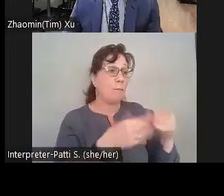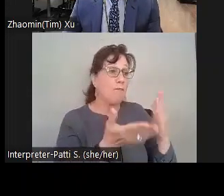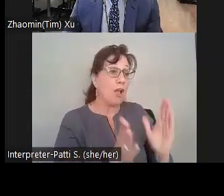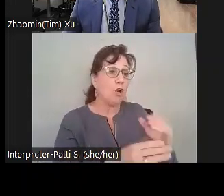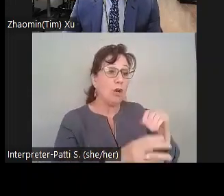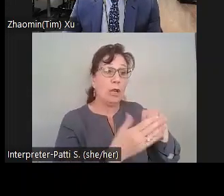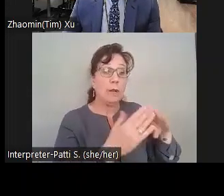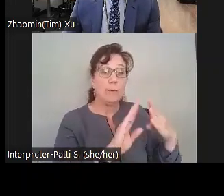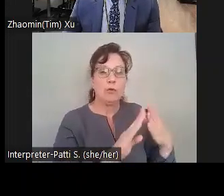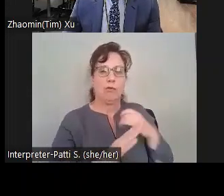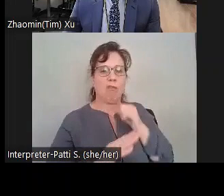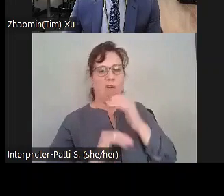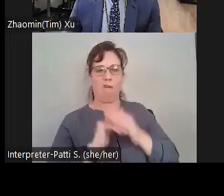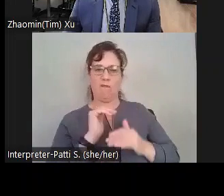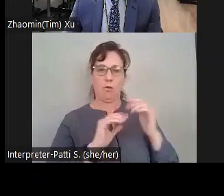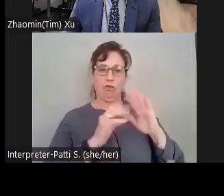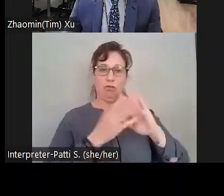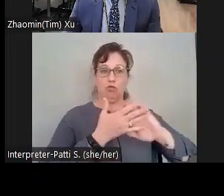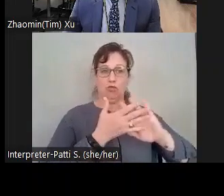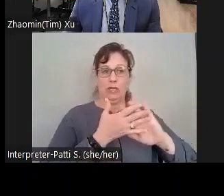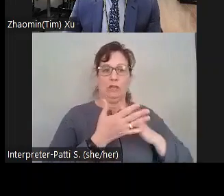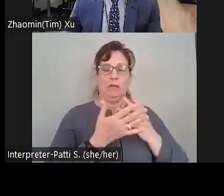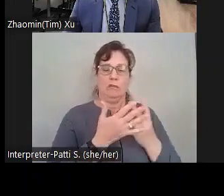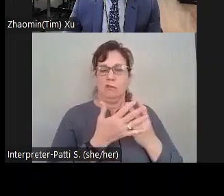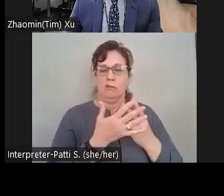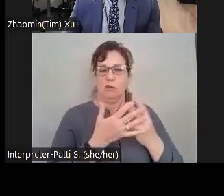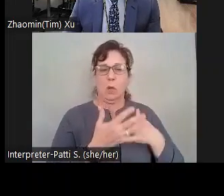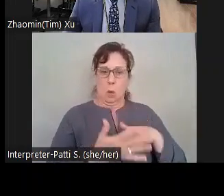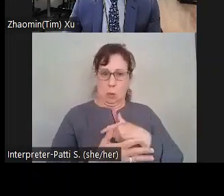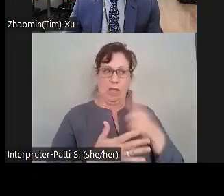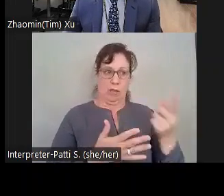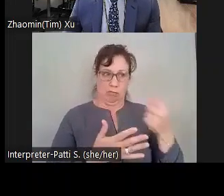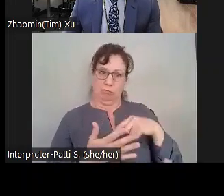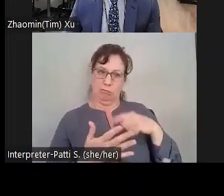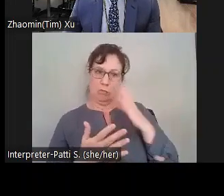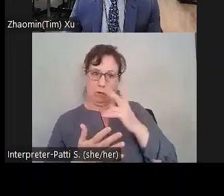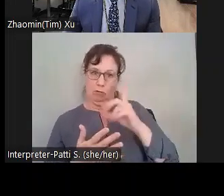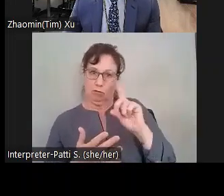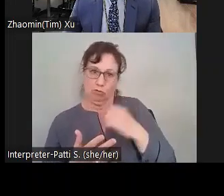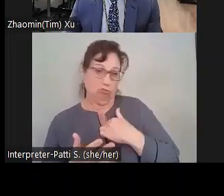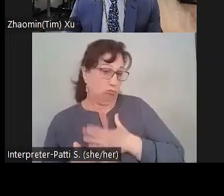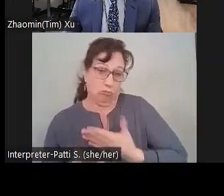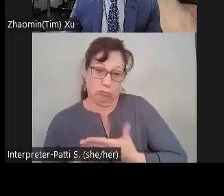comfortable doing the screening, we're happy to be the access point for screening.